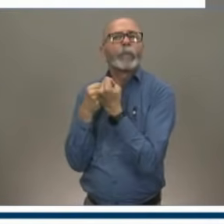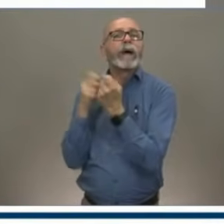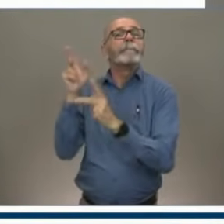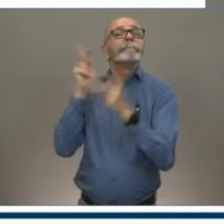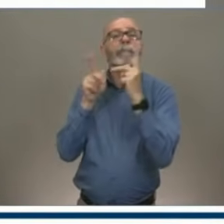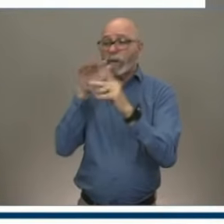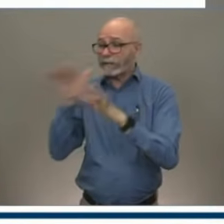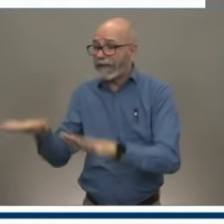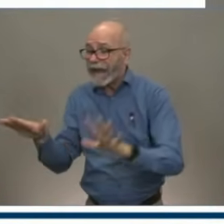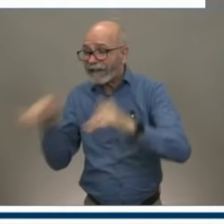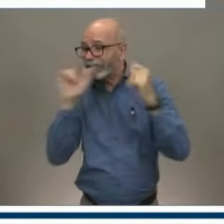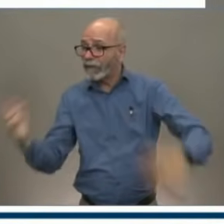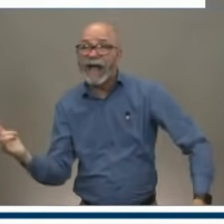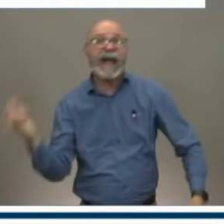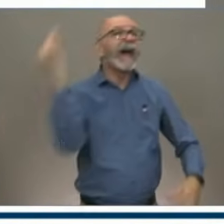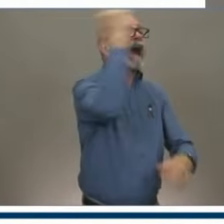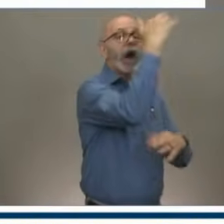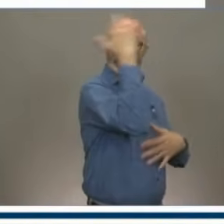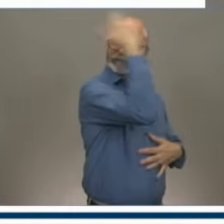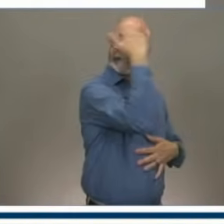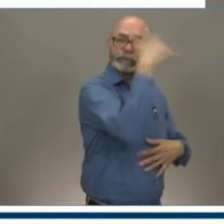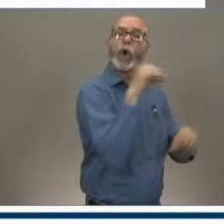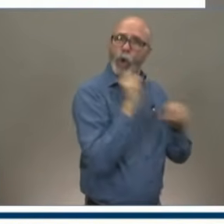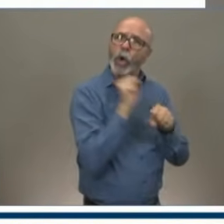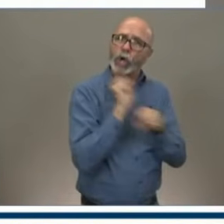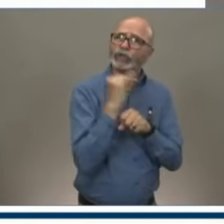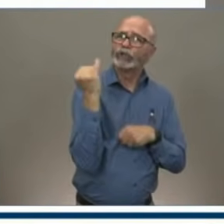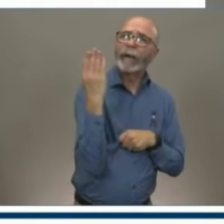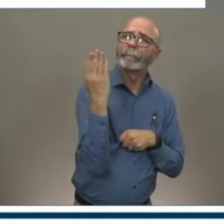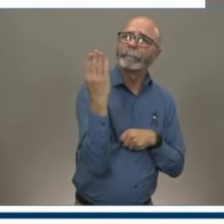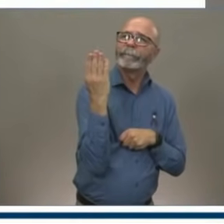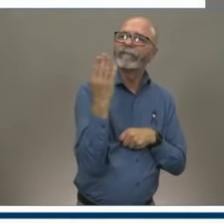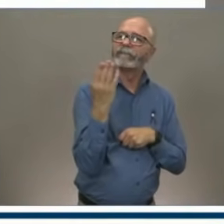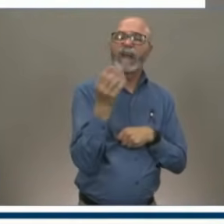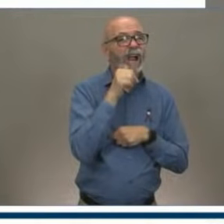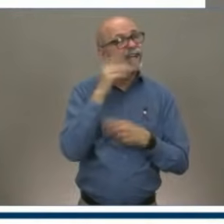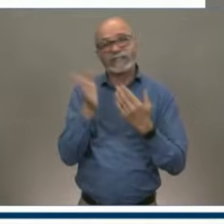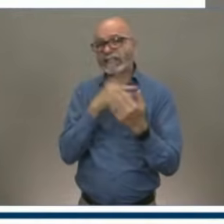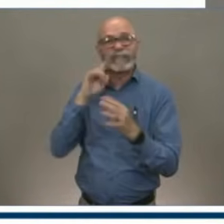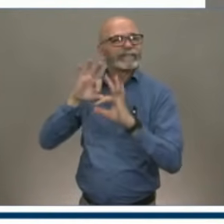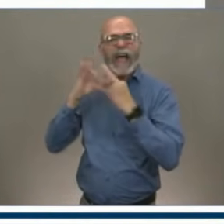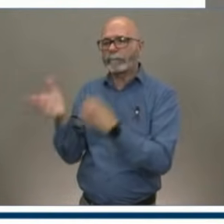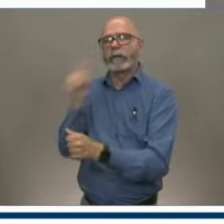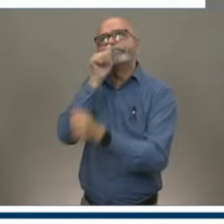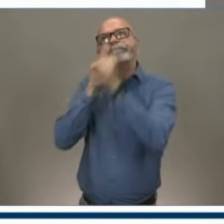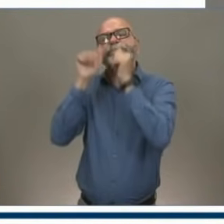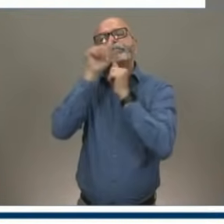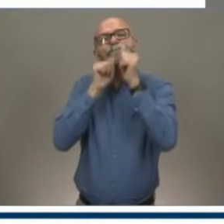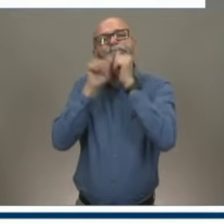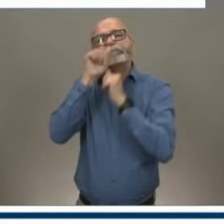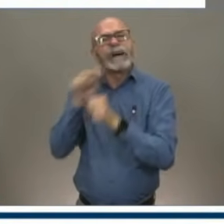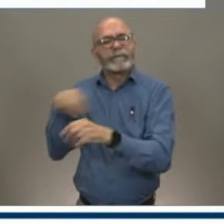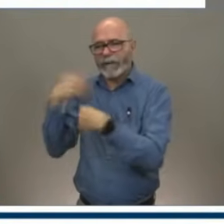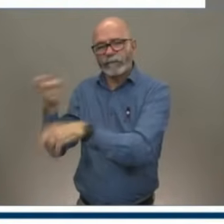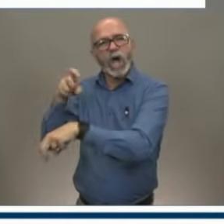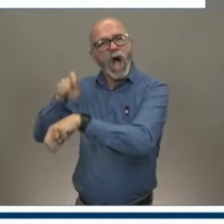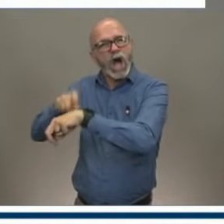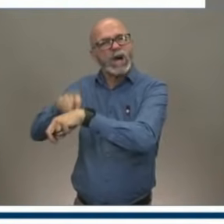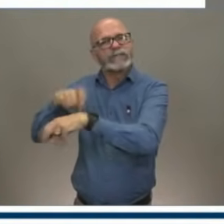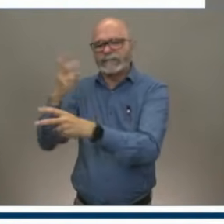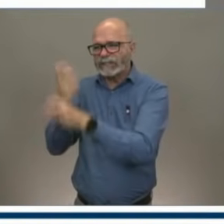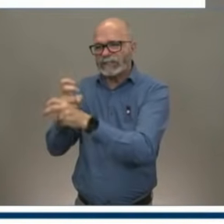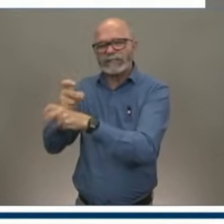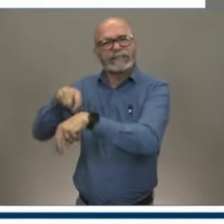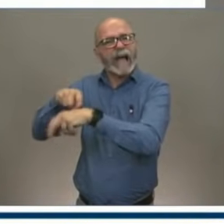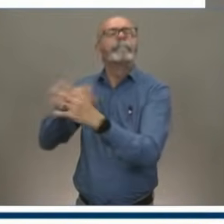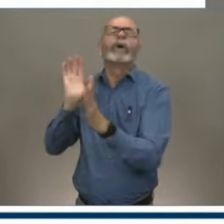work. Life is already challenging for them and their families, and please do not make it harder. Rotational workers do